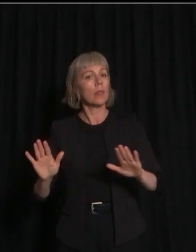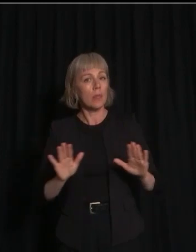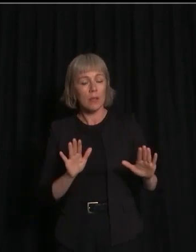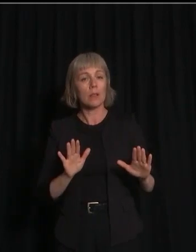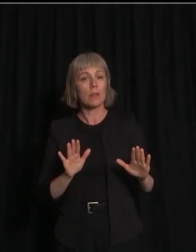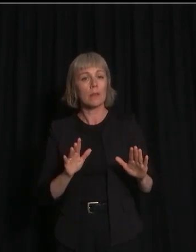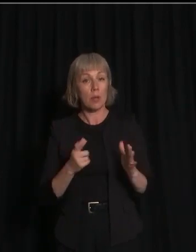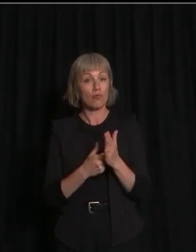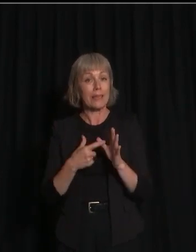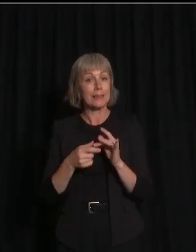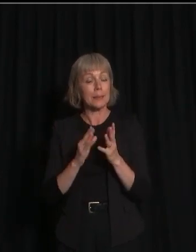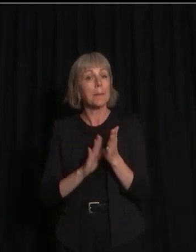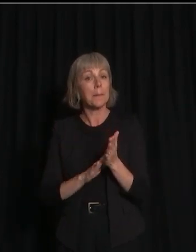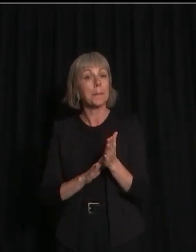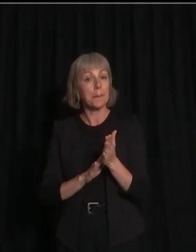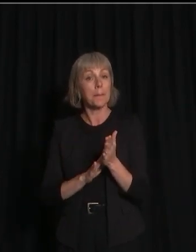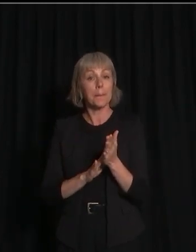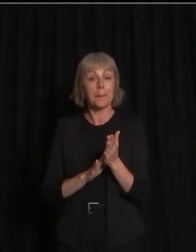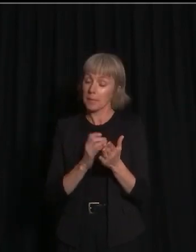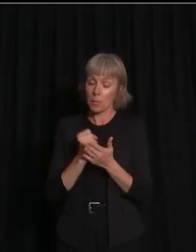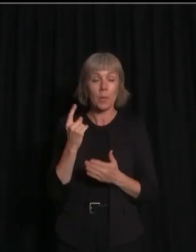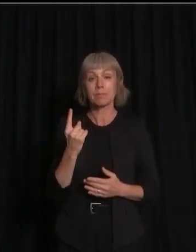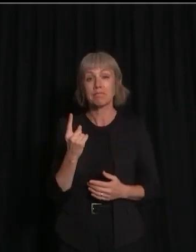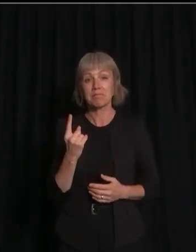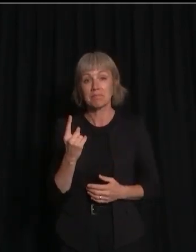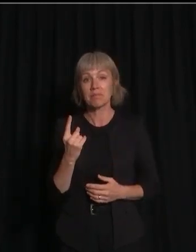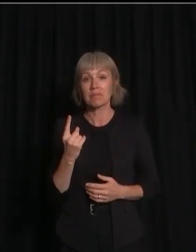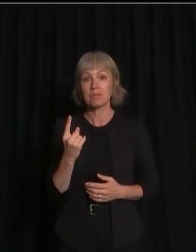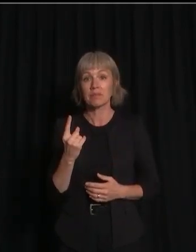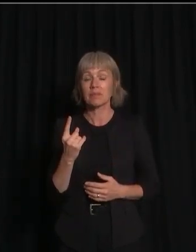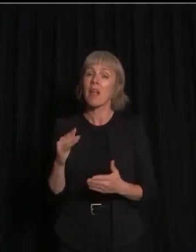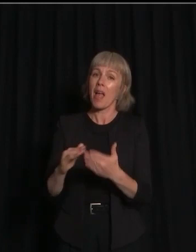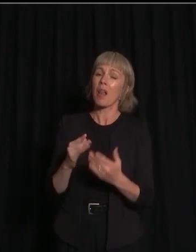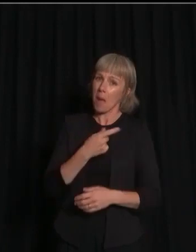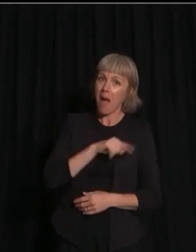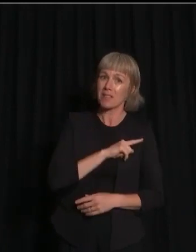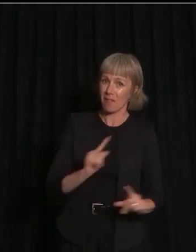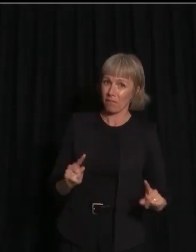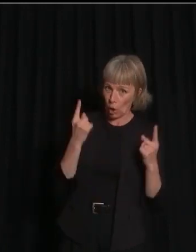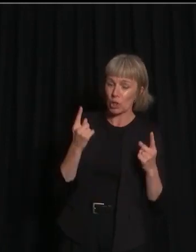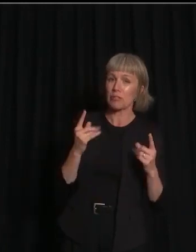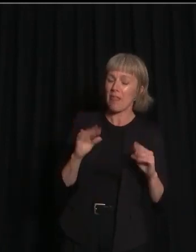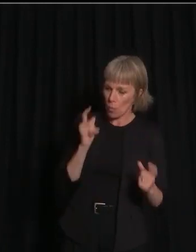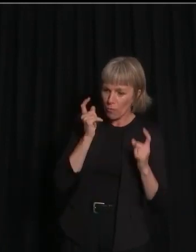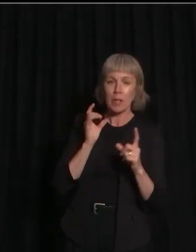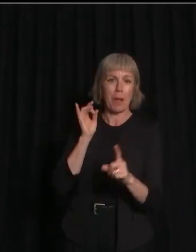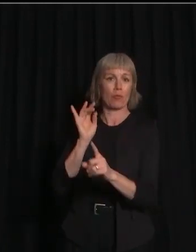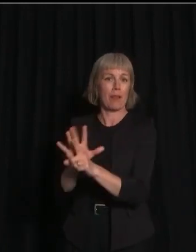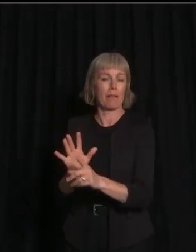racism right there is like, yeah. You need to help us first before you guys are worrying about